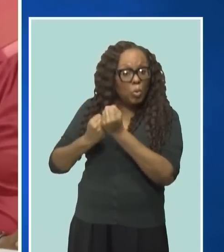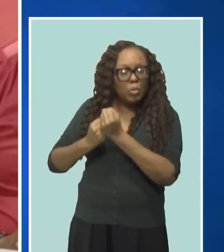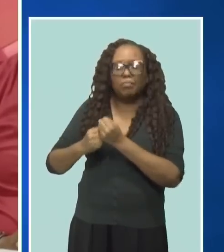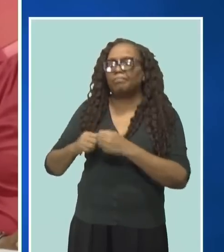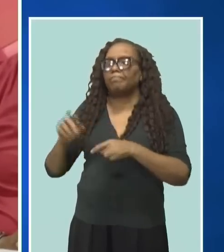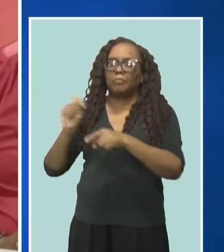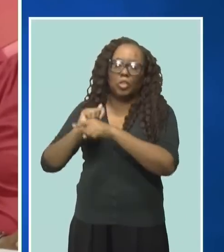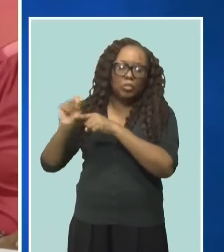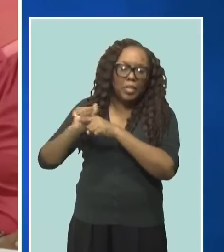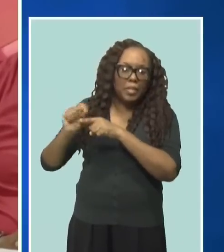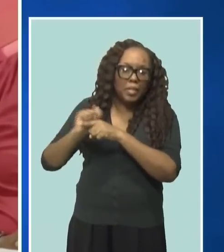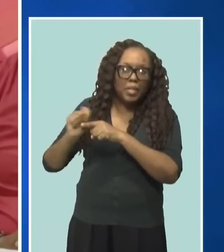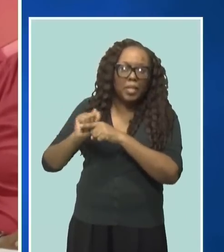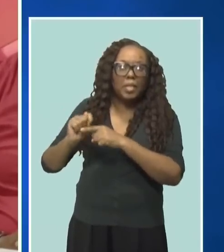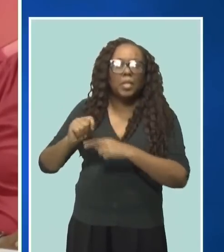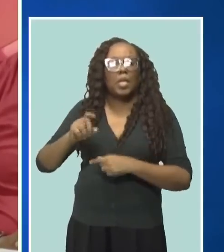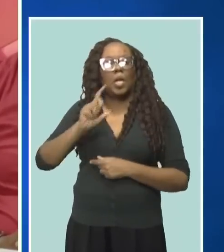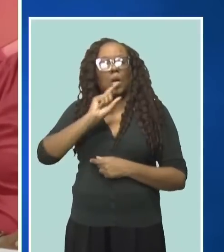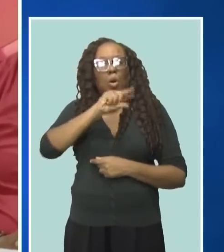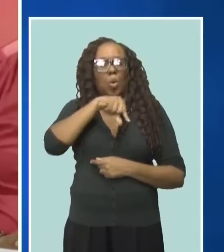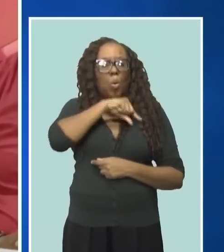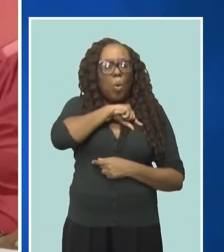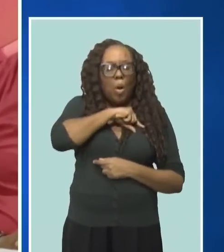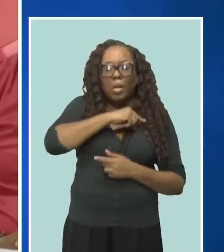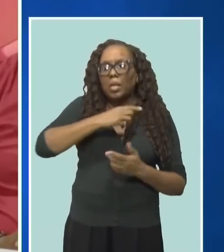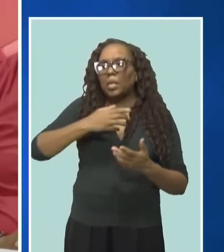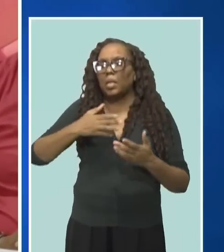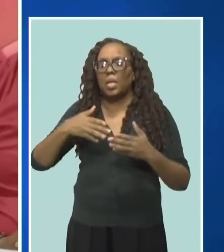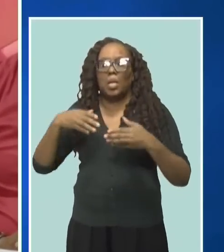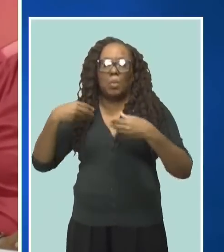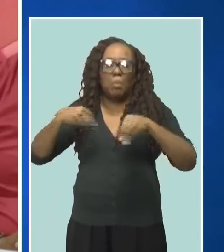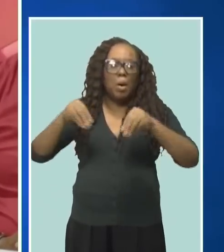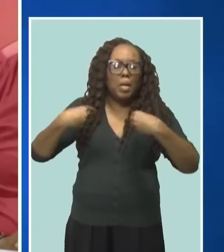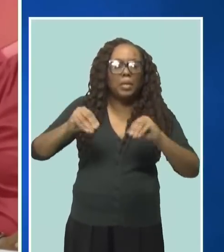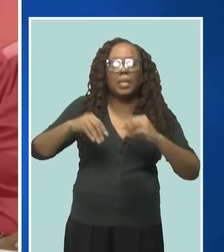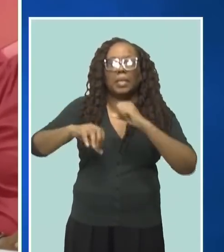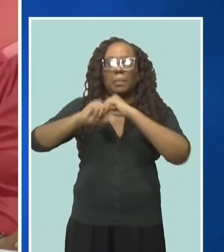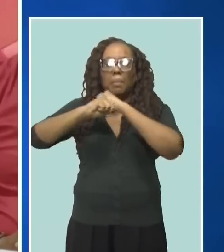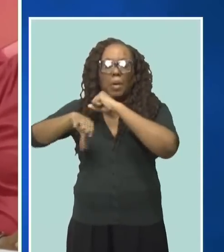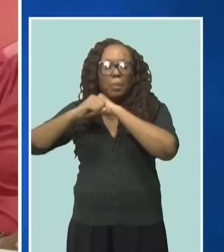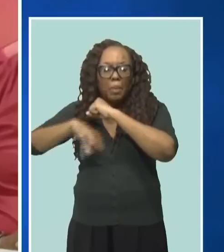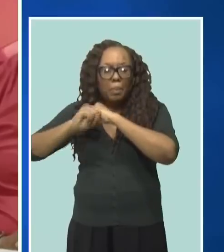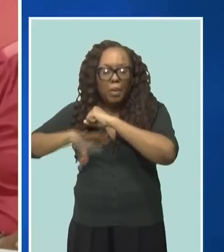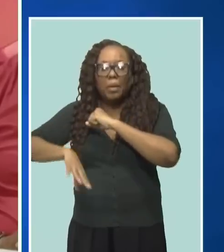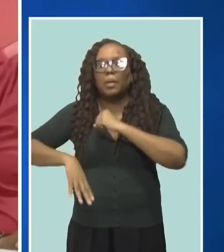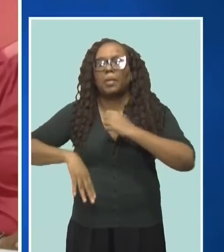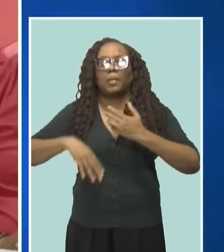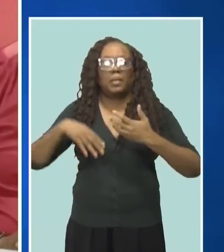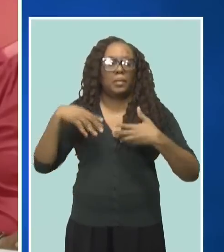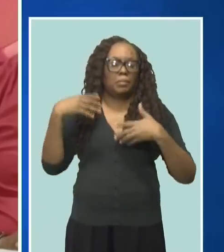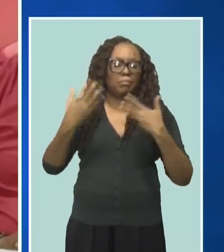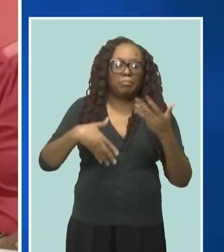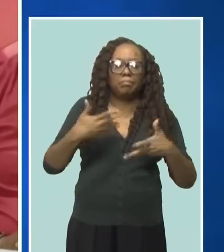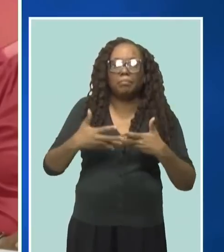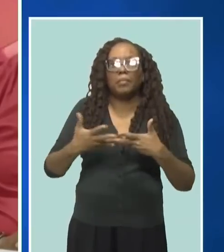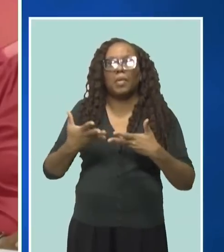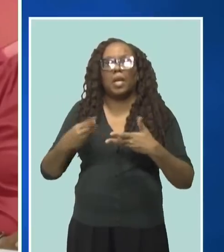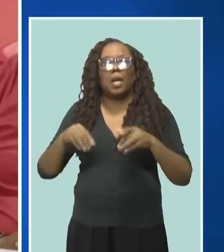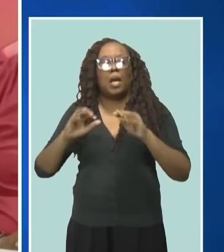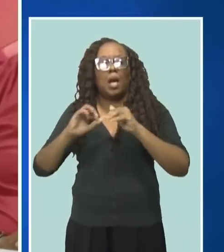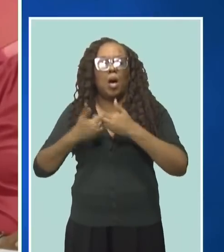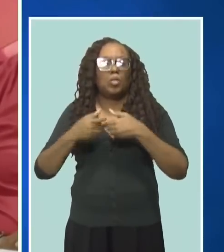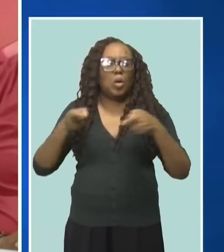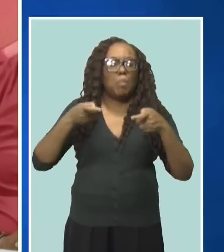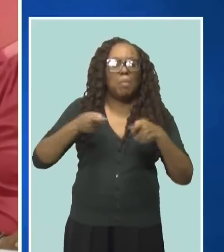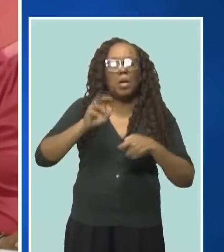and quality essentials, marketing and sales, and inventory